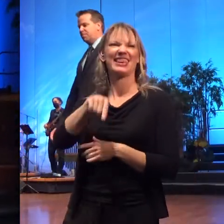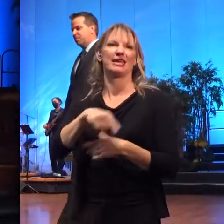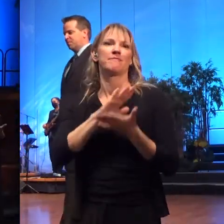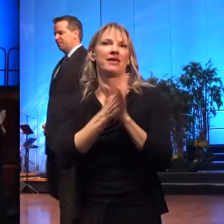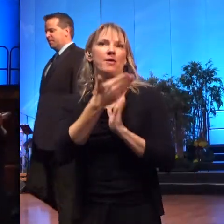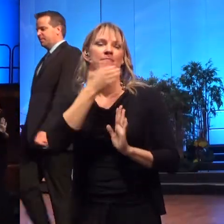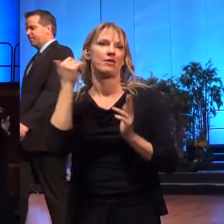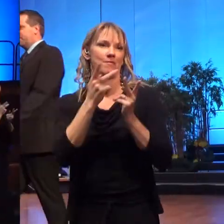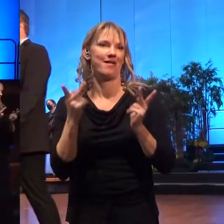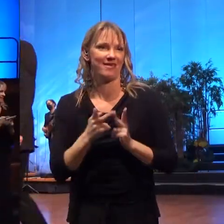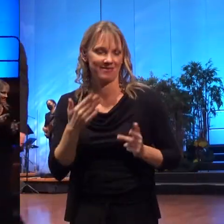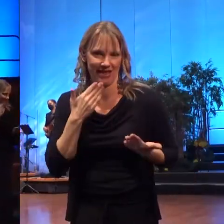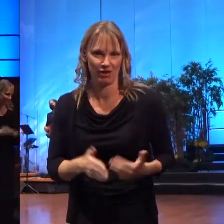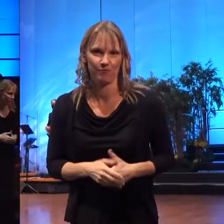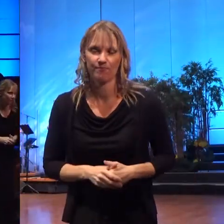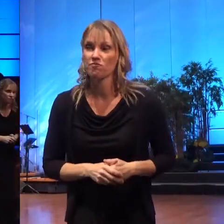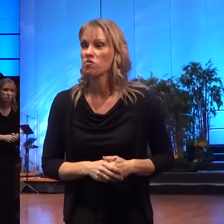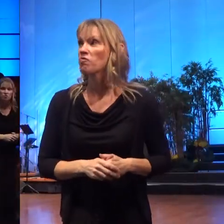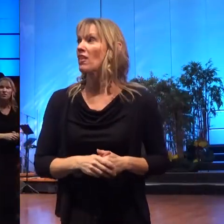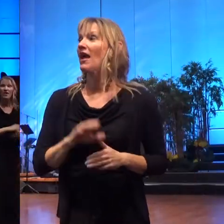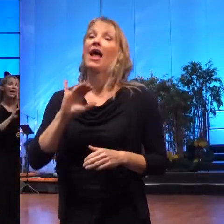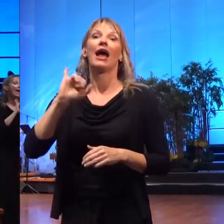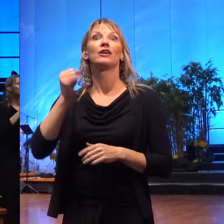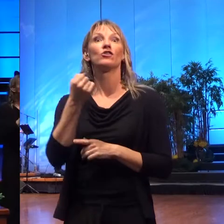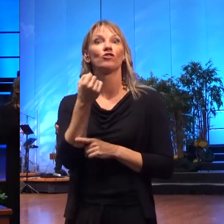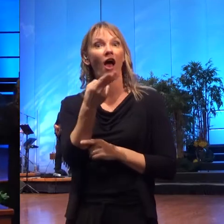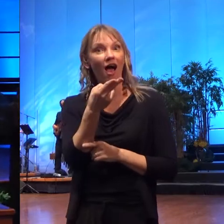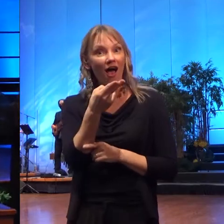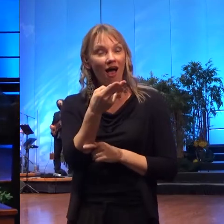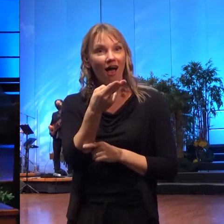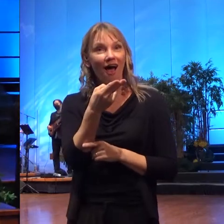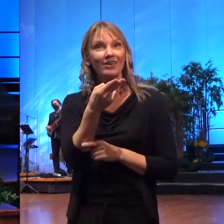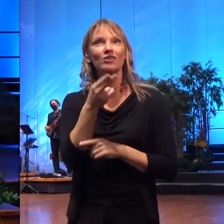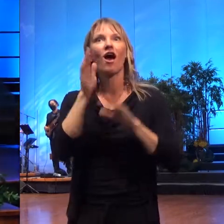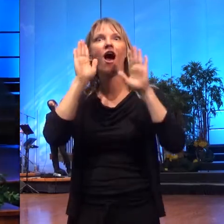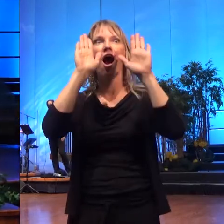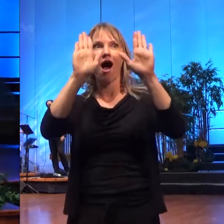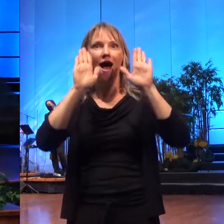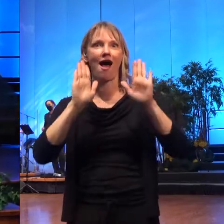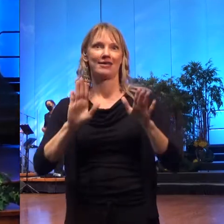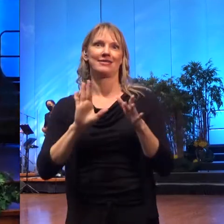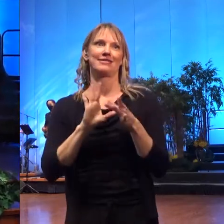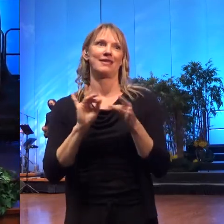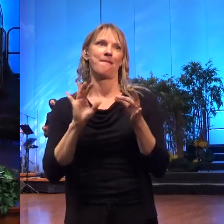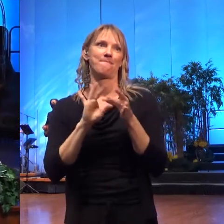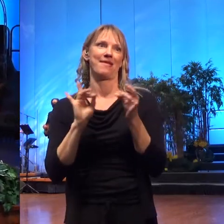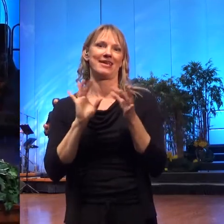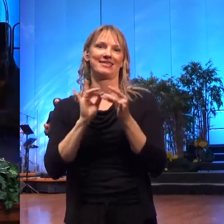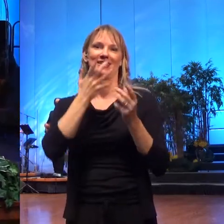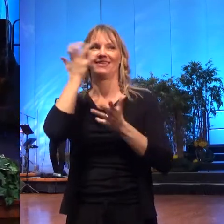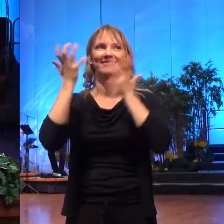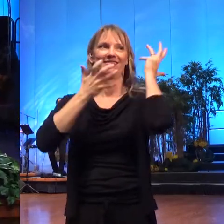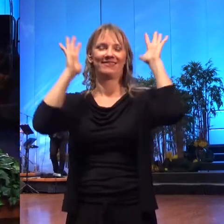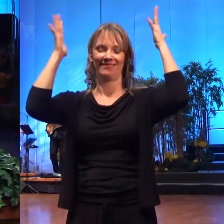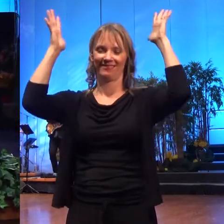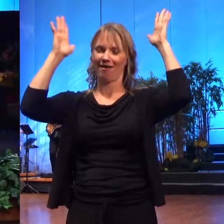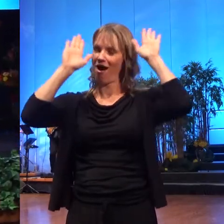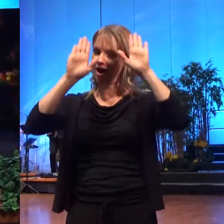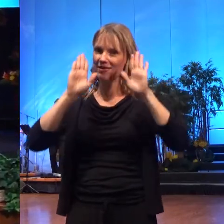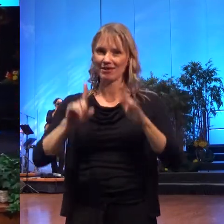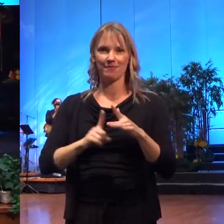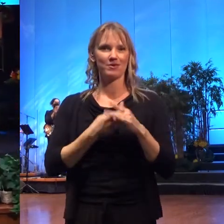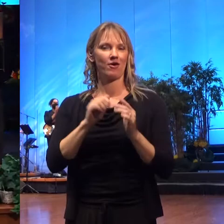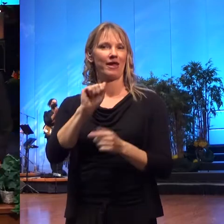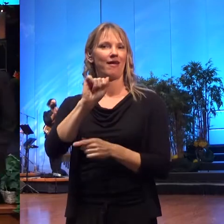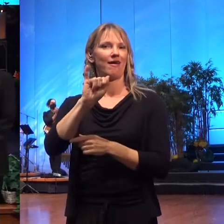place. And Josh, awesome message. Awesome message. Awesome start to